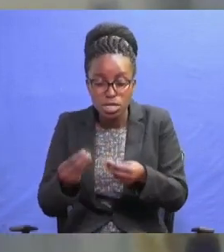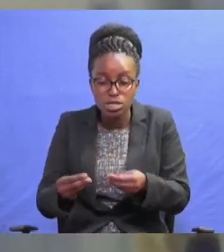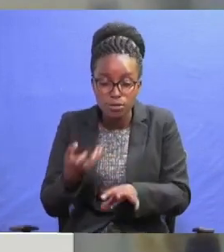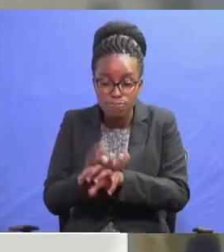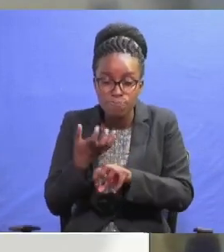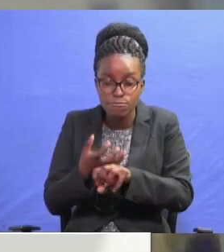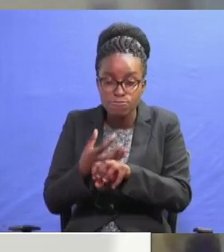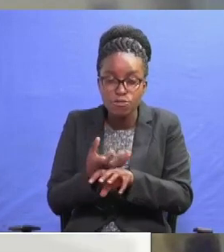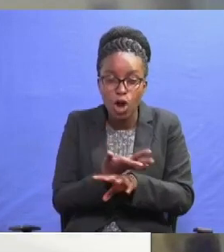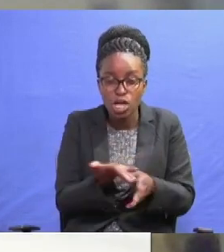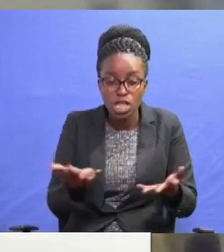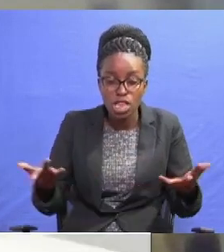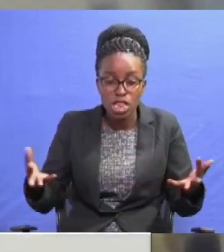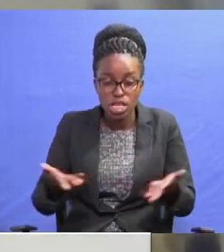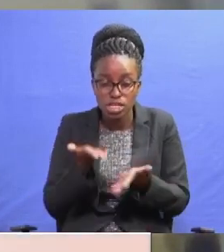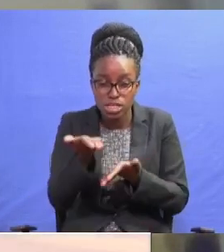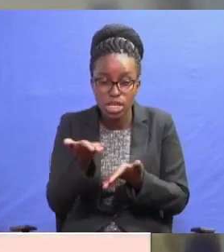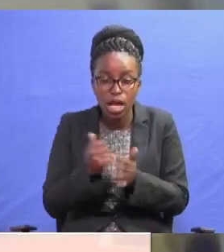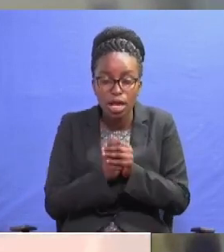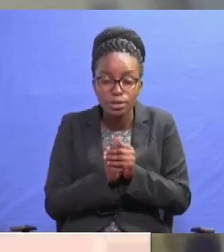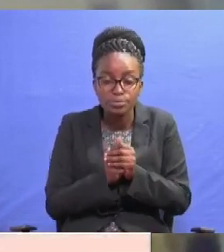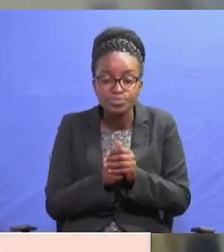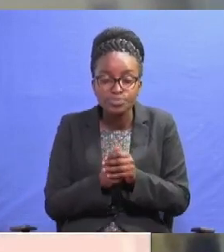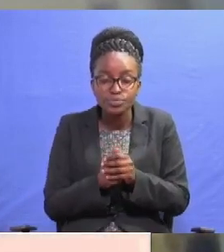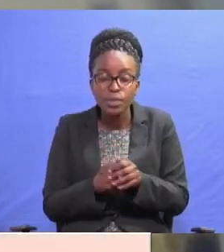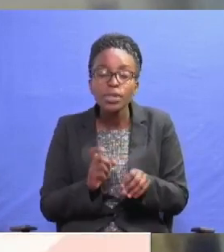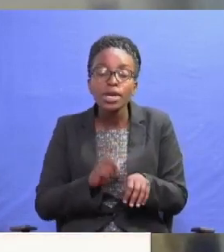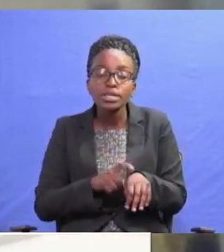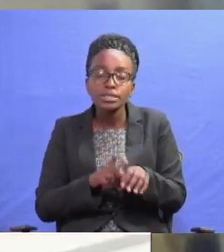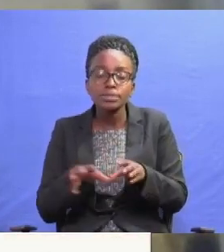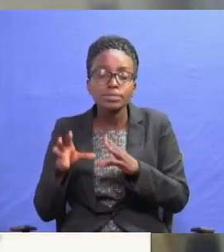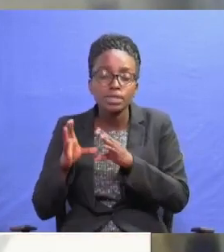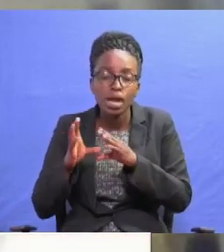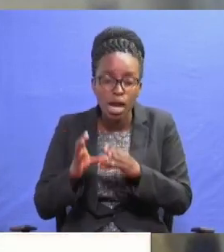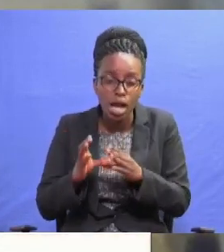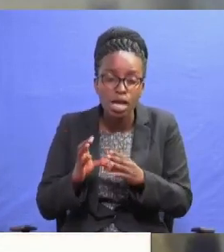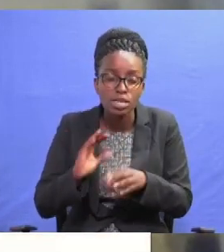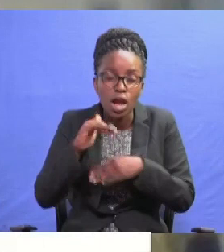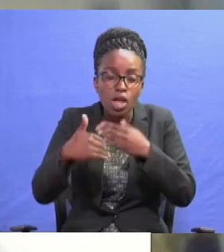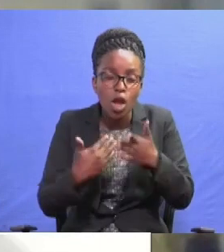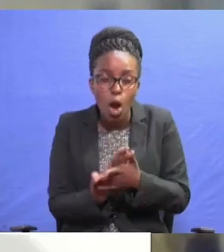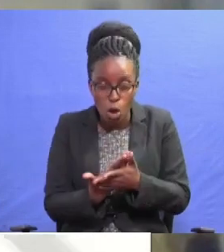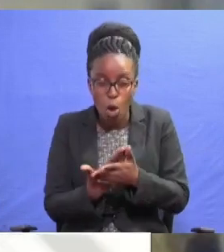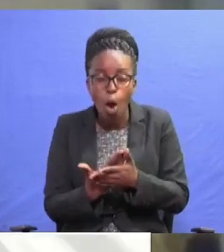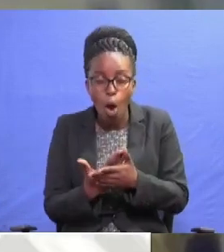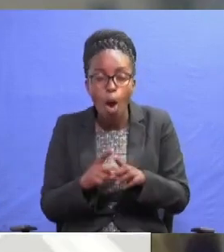or whatever material it is carrying. So, and usually when you have excessive runoff,